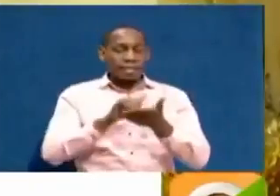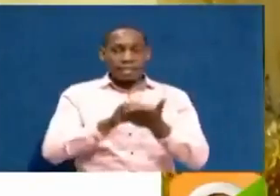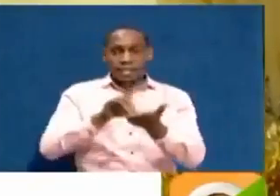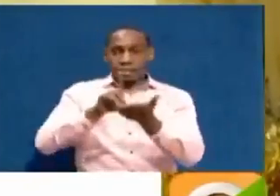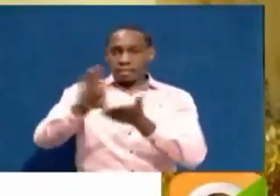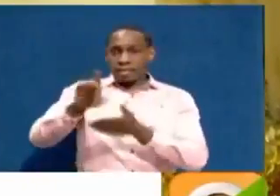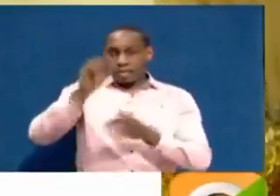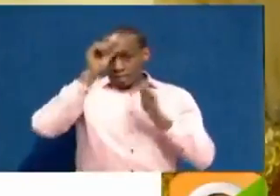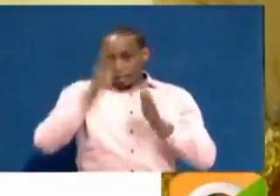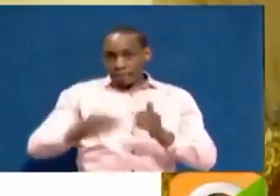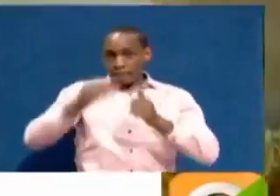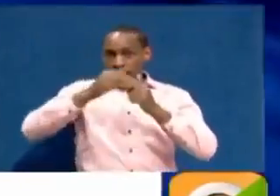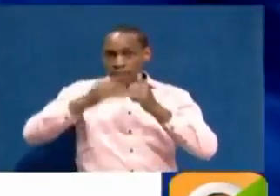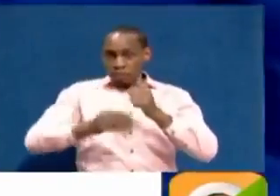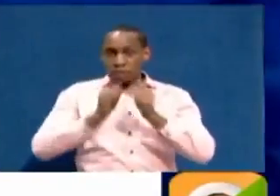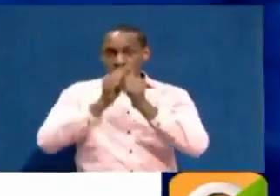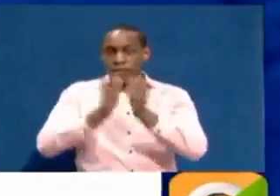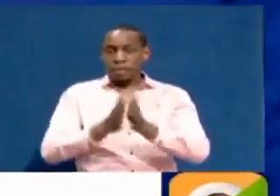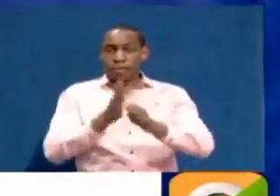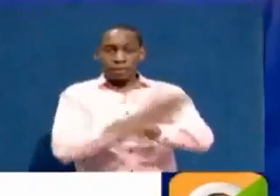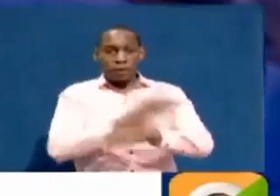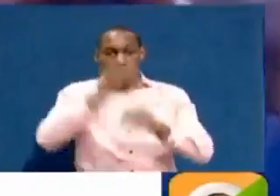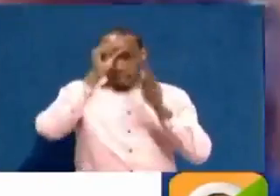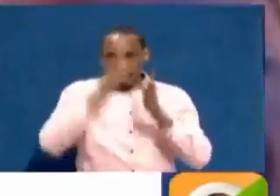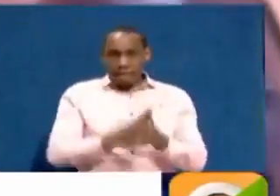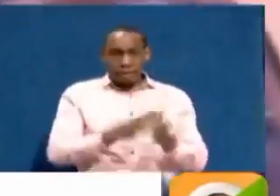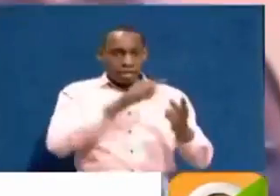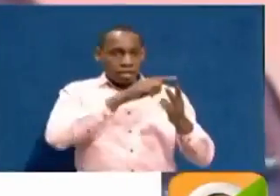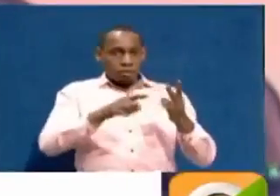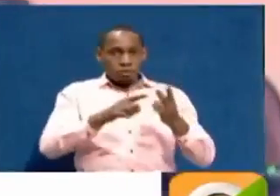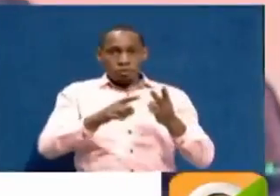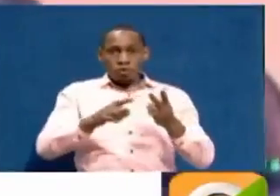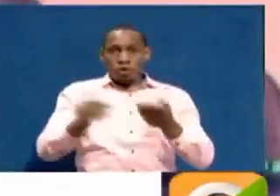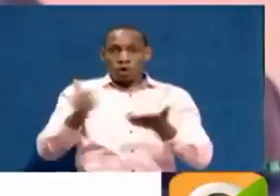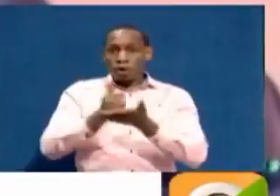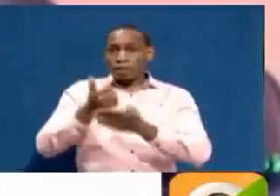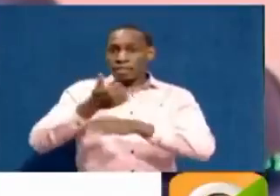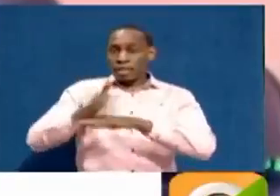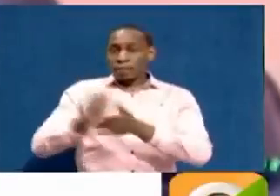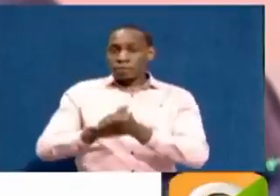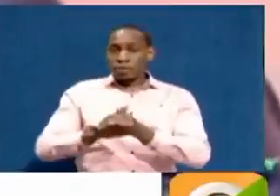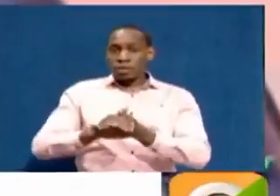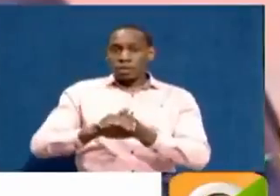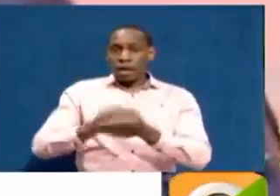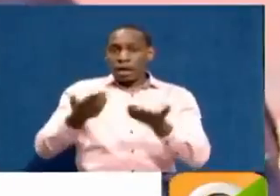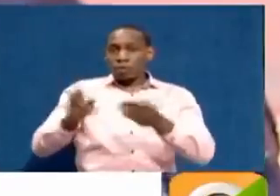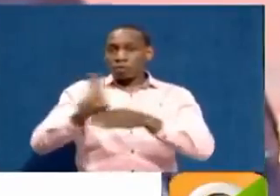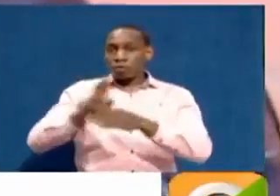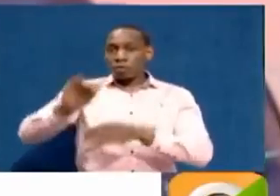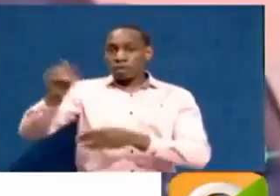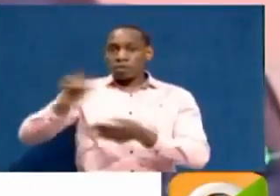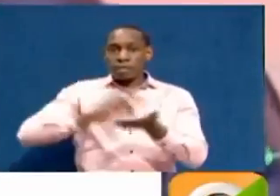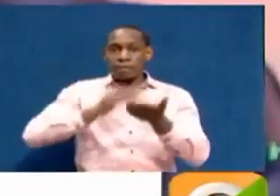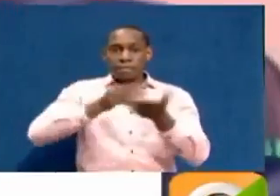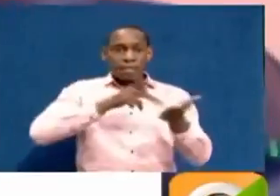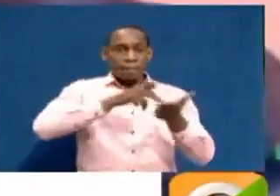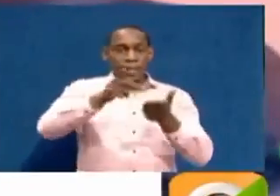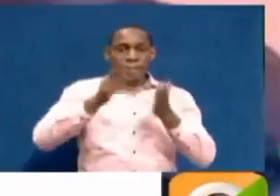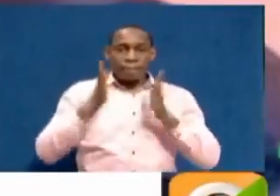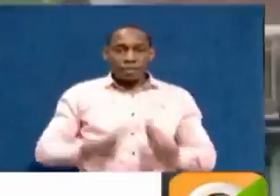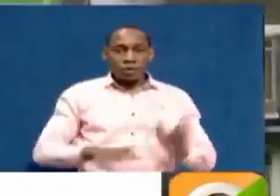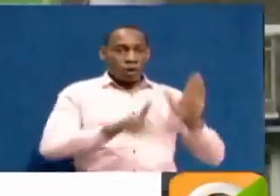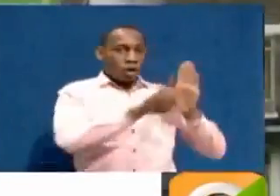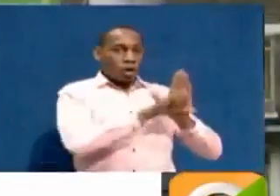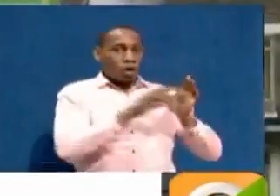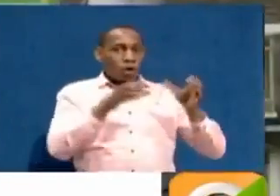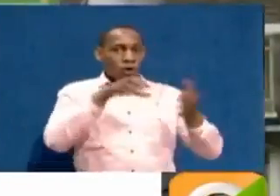impeached Governor Mike Sonko and his predecessor abused their office by using county funds to pay for their personal legal